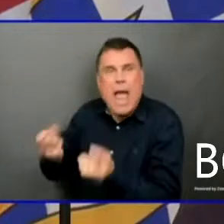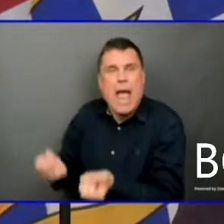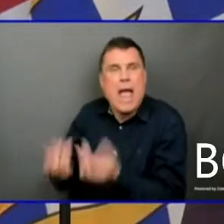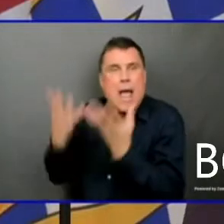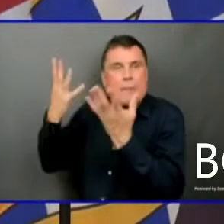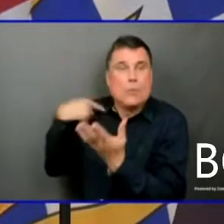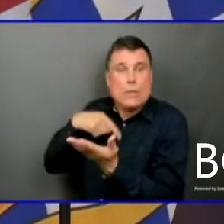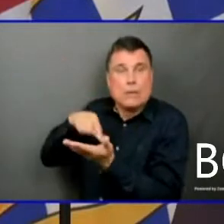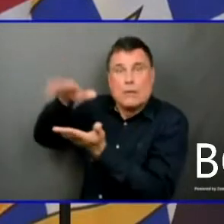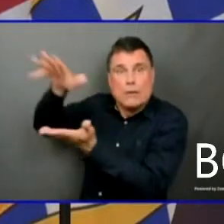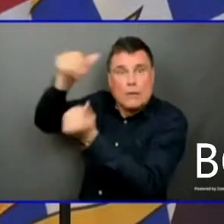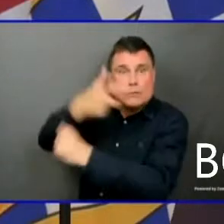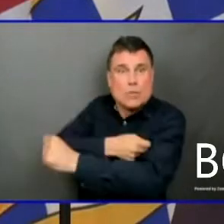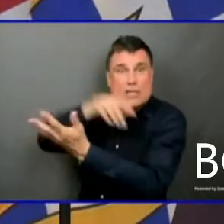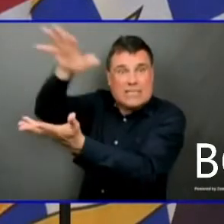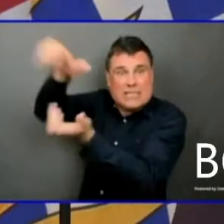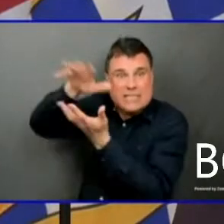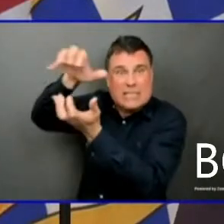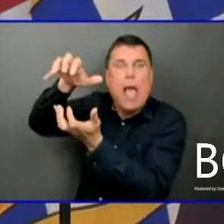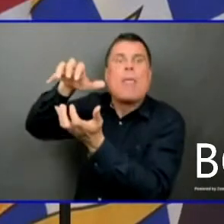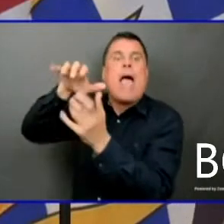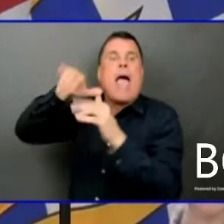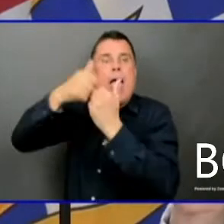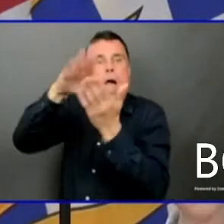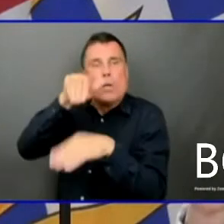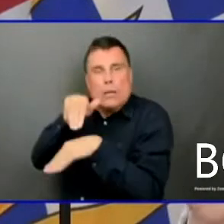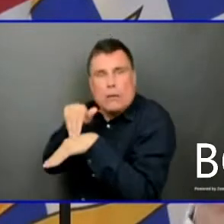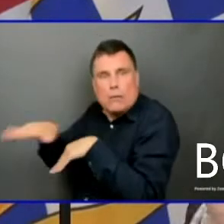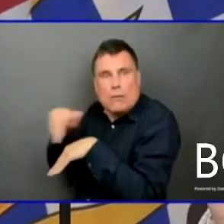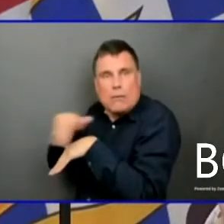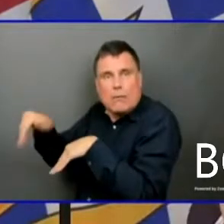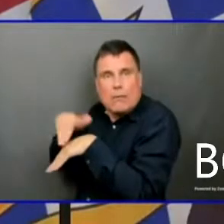waiting for is the Pfizer vaccine